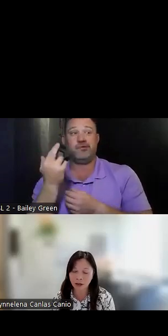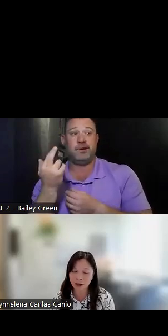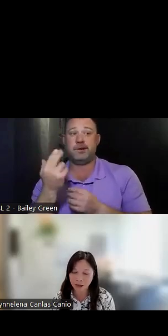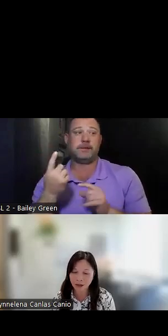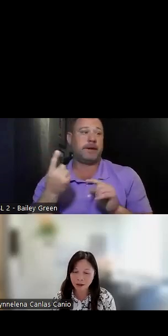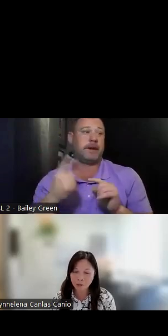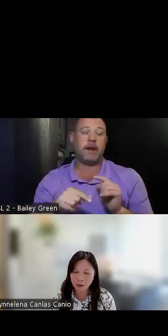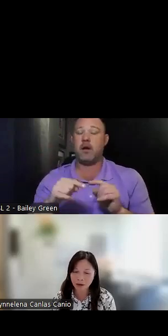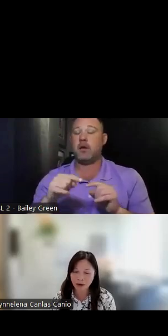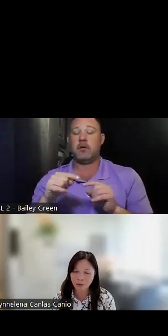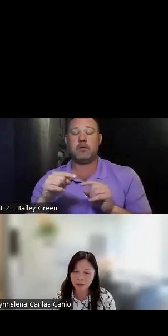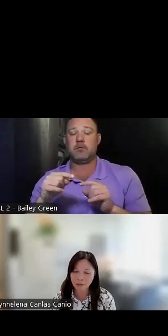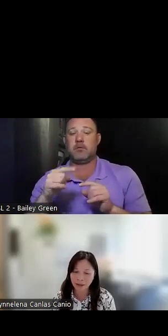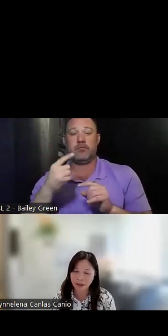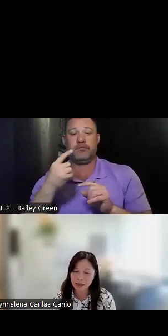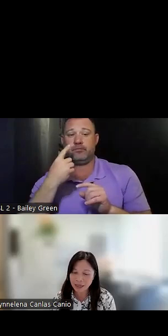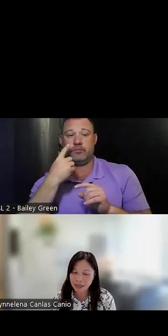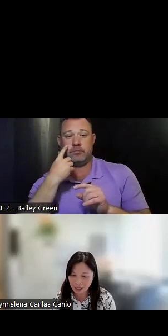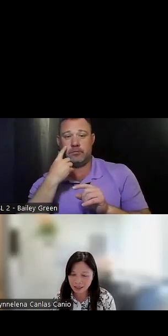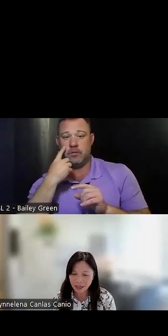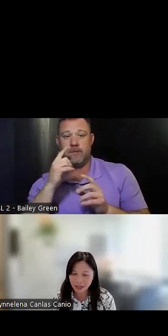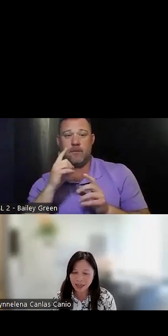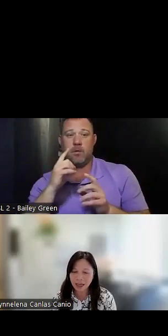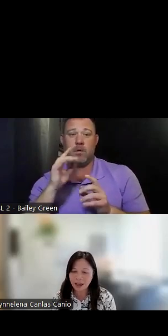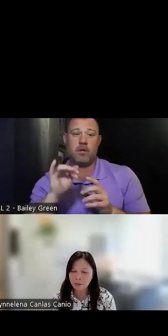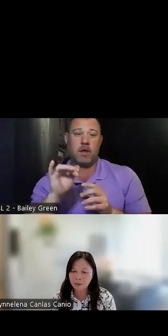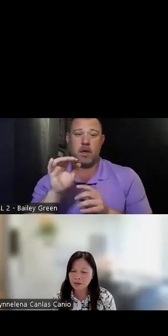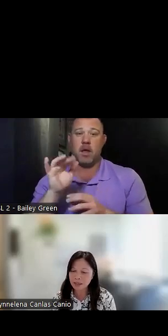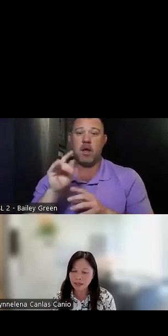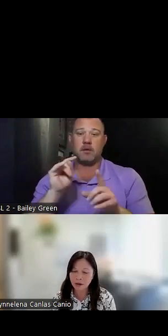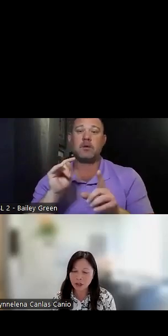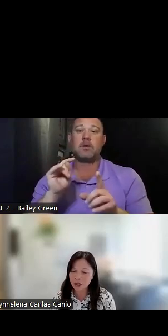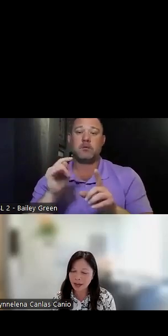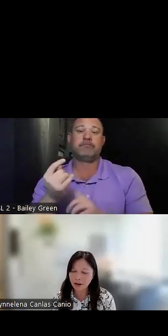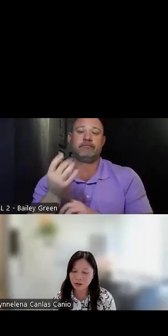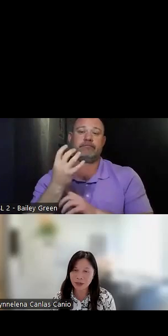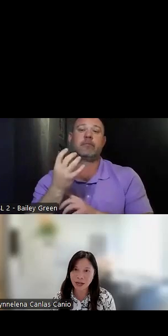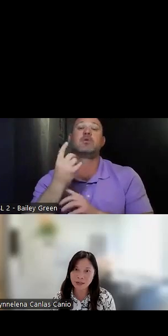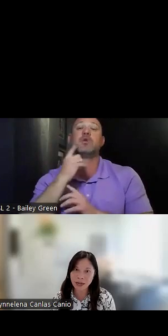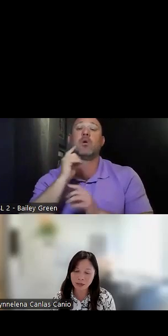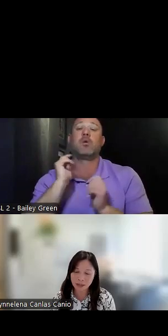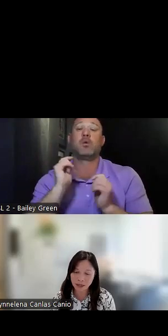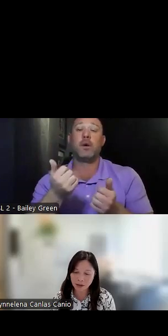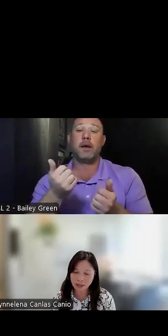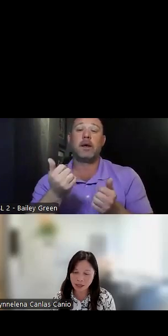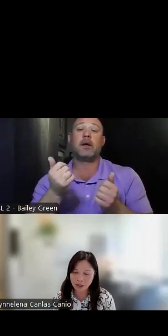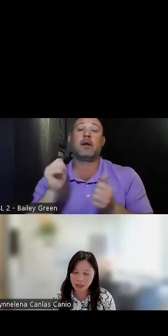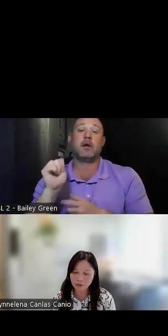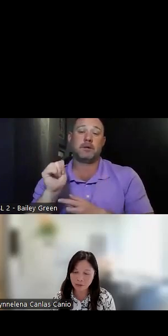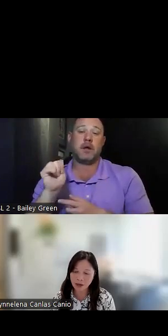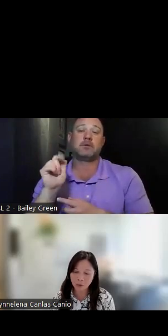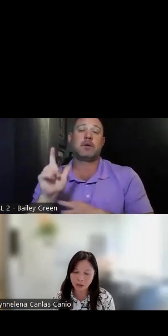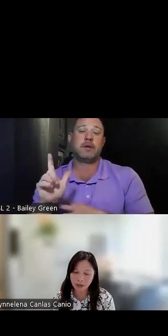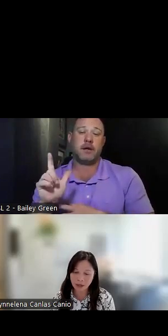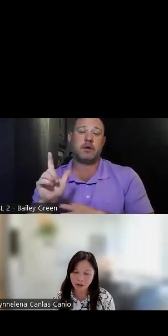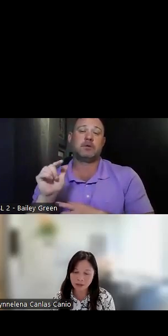your camera on per the Bagley-Keynes Act. Just a quick shout out to the Alzheimer's Los Angeles